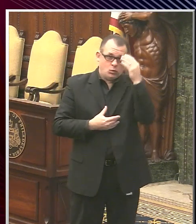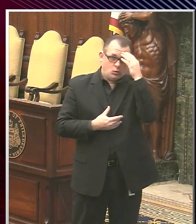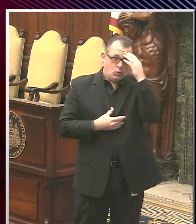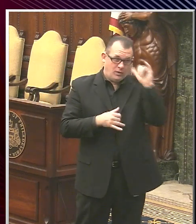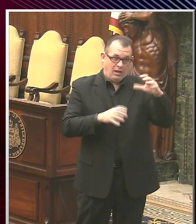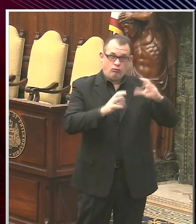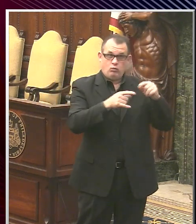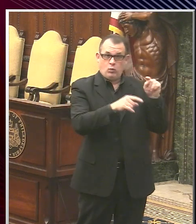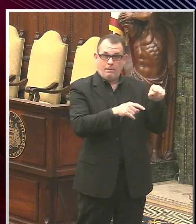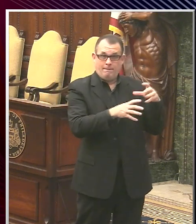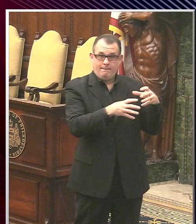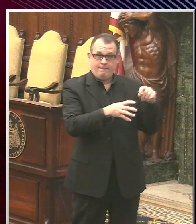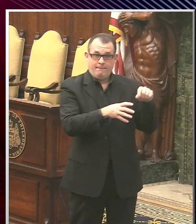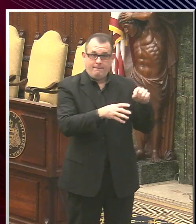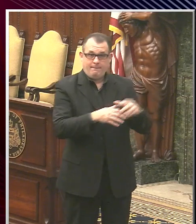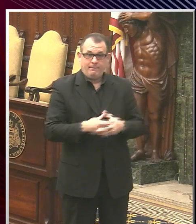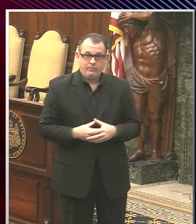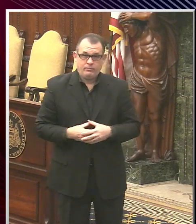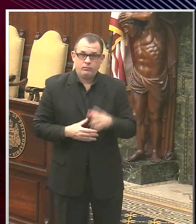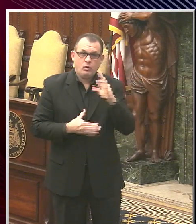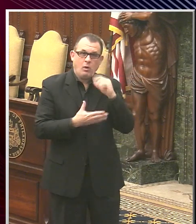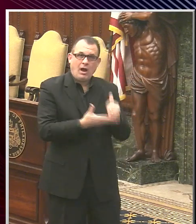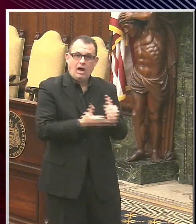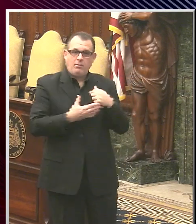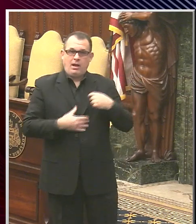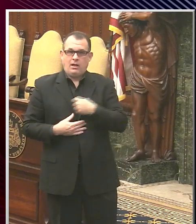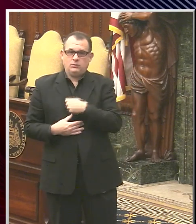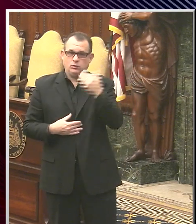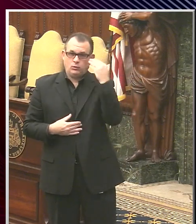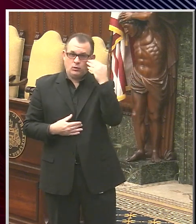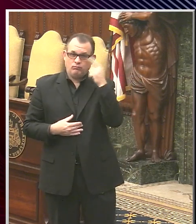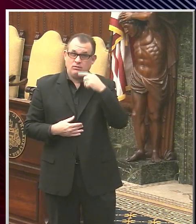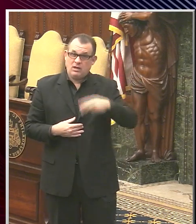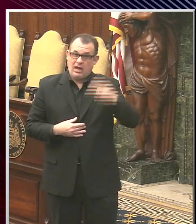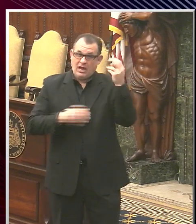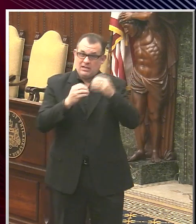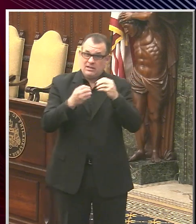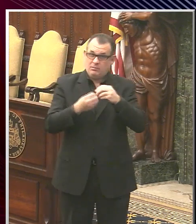do that, we'll have a sense for how big that's going to be. That may be a very large group itself.